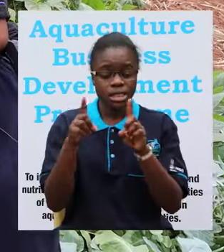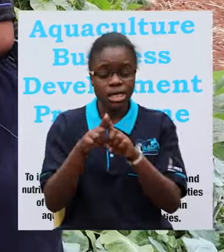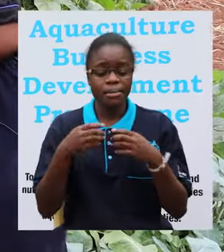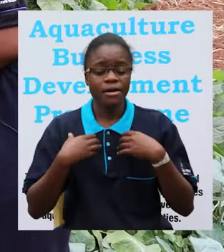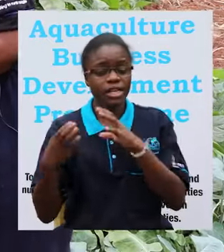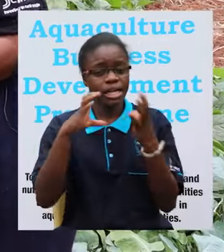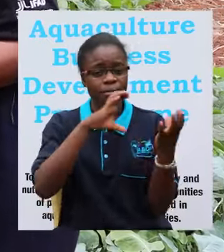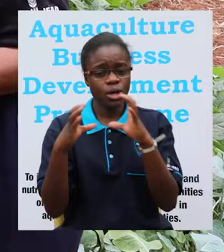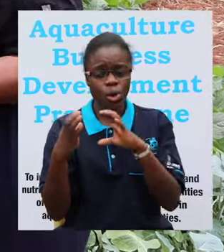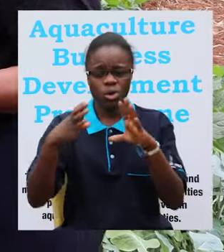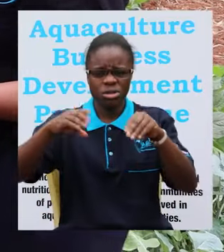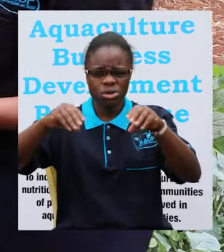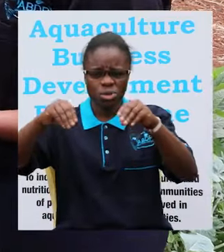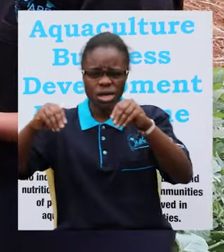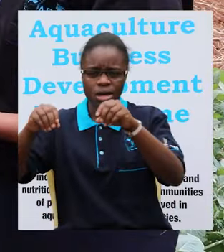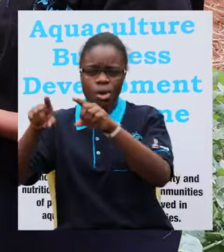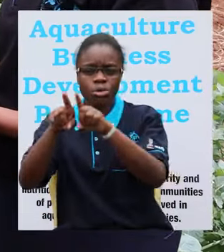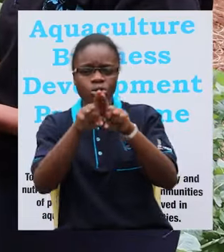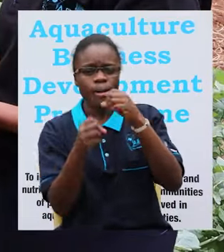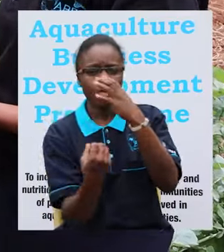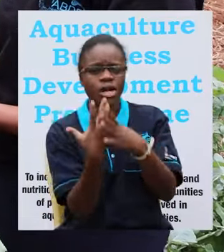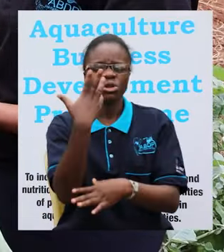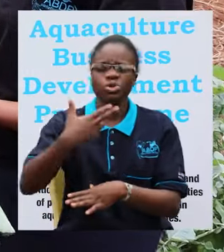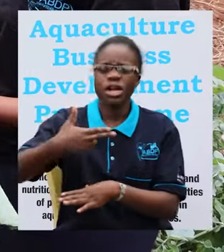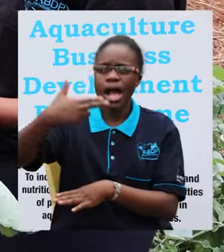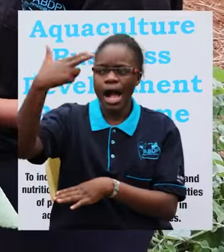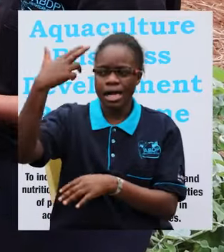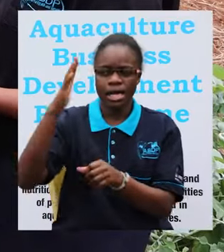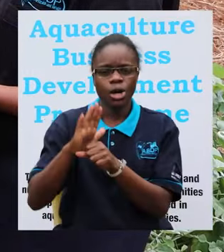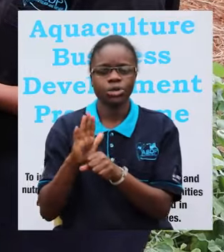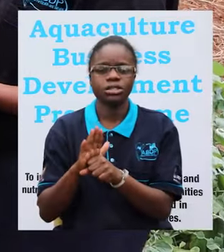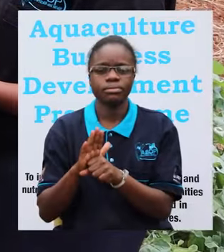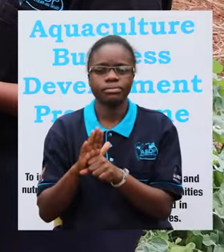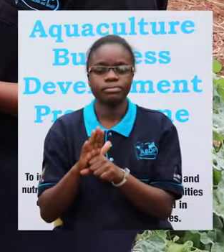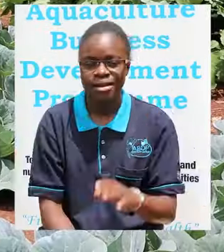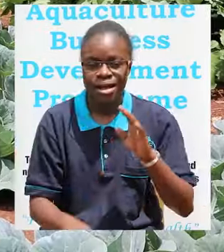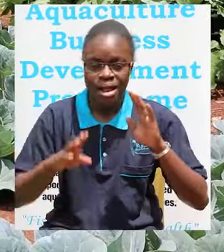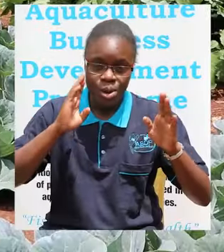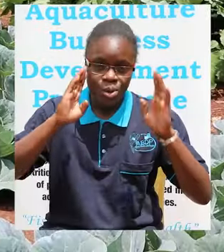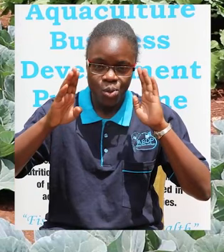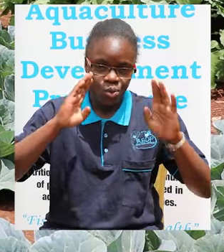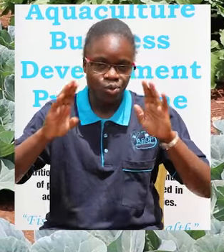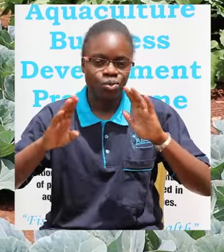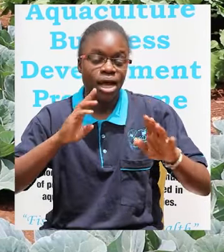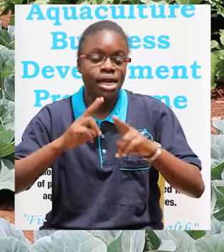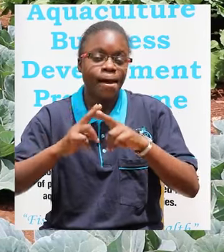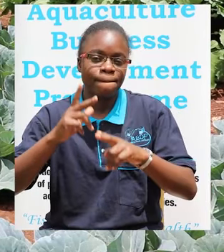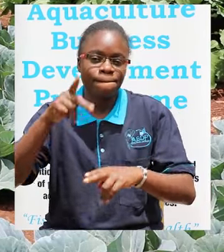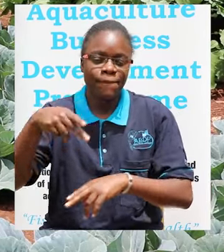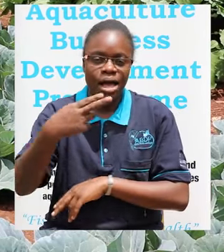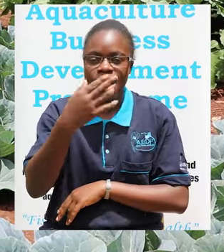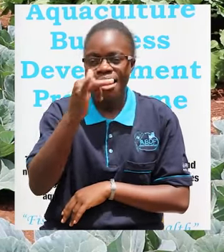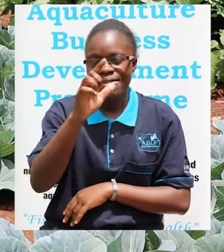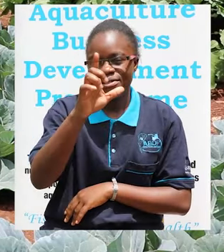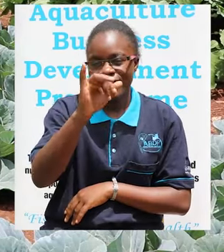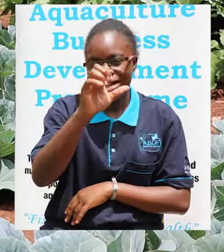soil, the production is also very high. Like here now we have... Hello, my name is Phyllis